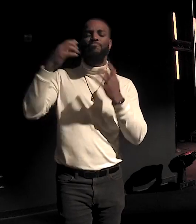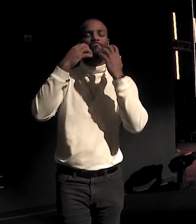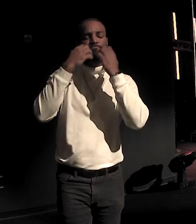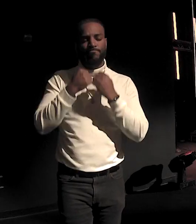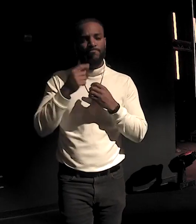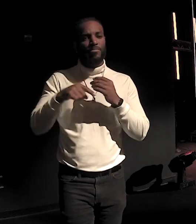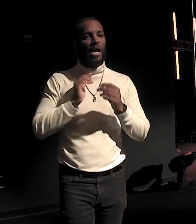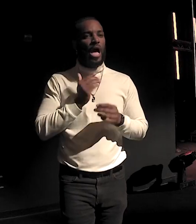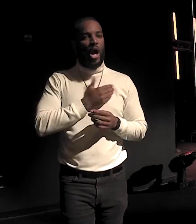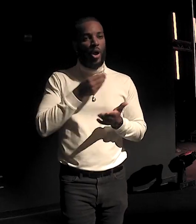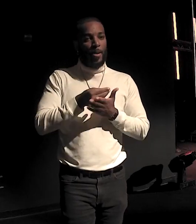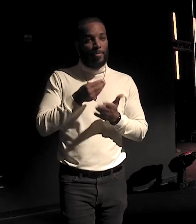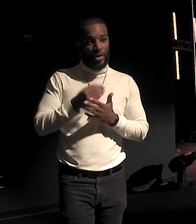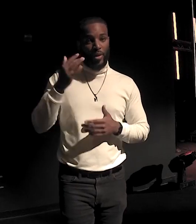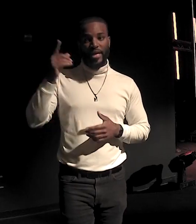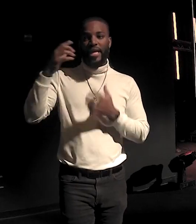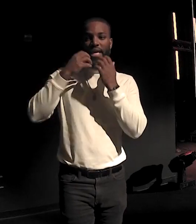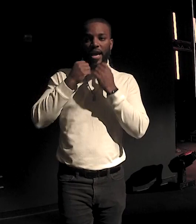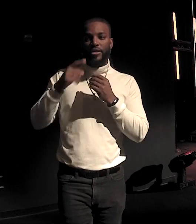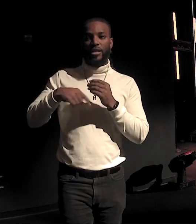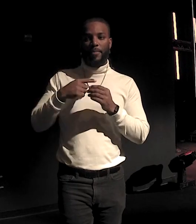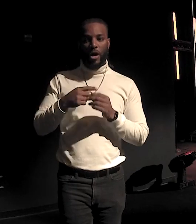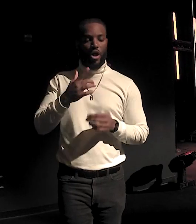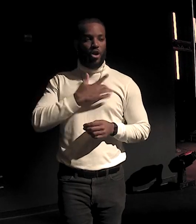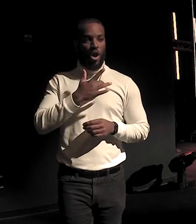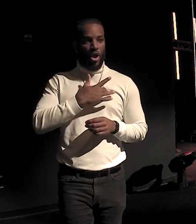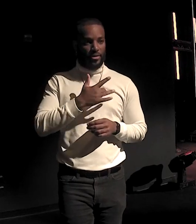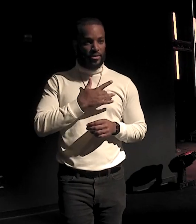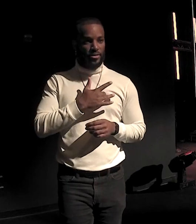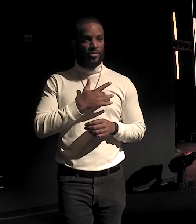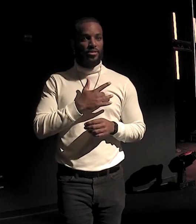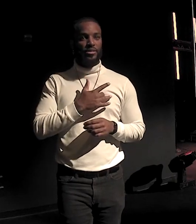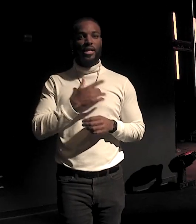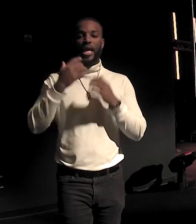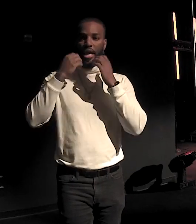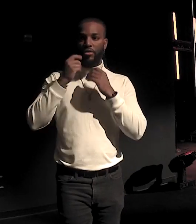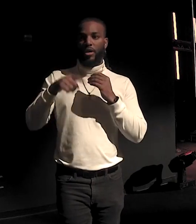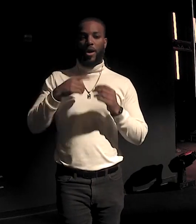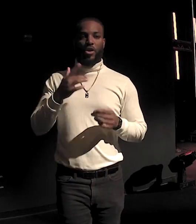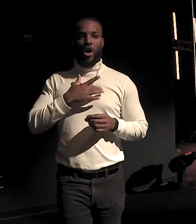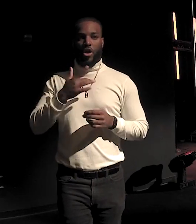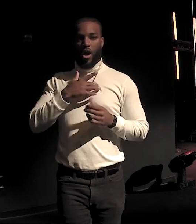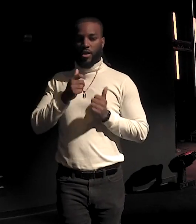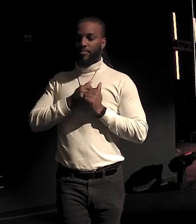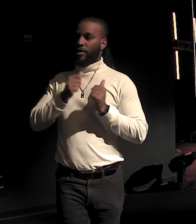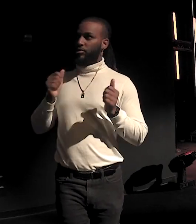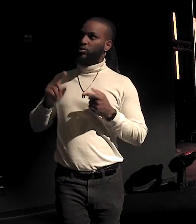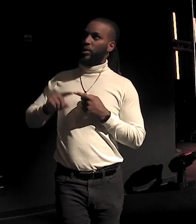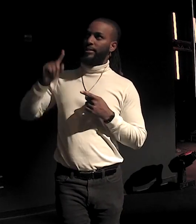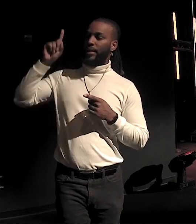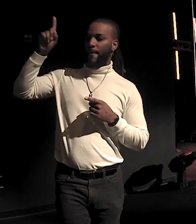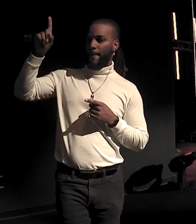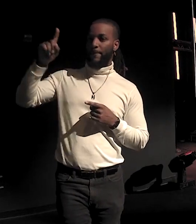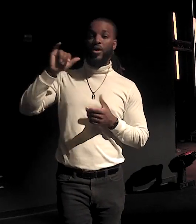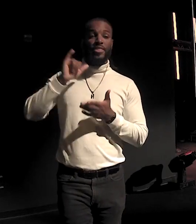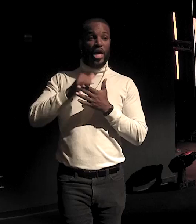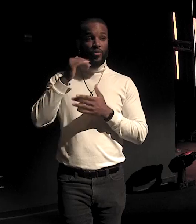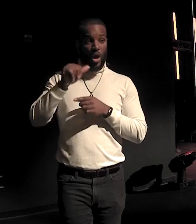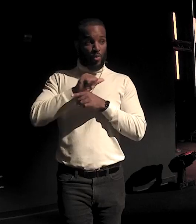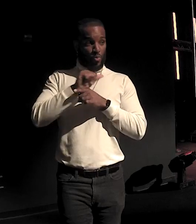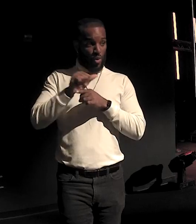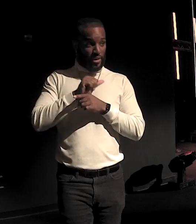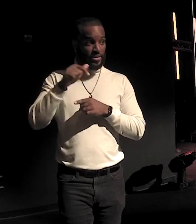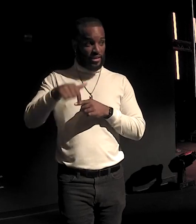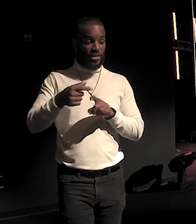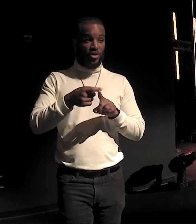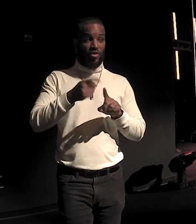about our money because he cares about our heart. He cares where our heart posture is toward him. And so that's why we practice this